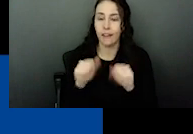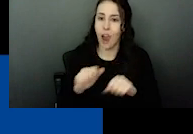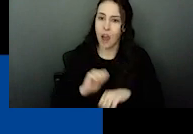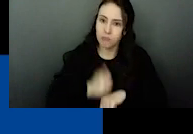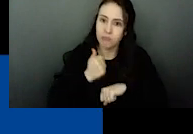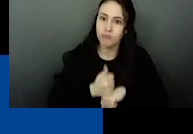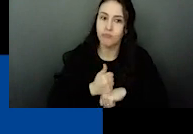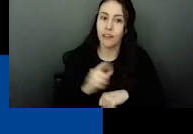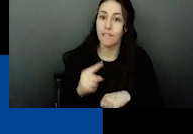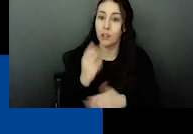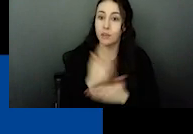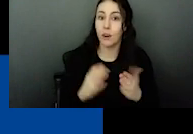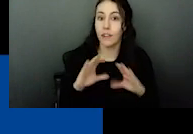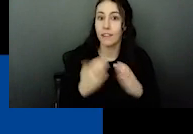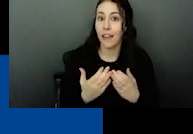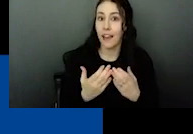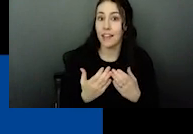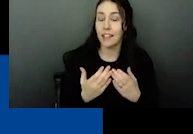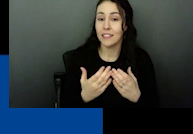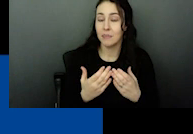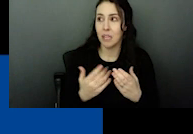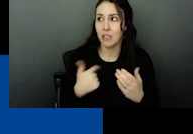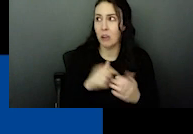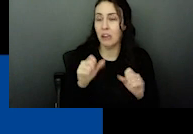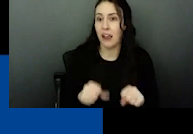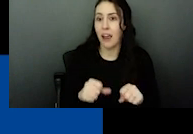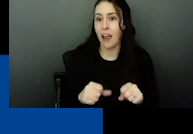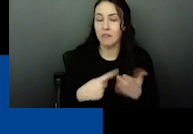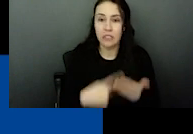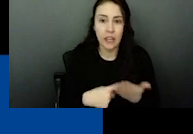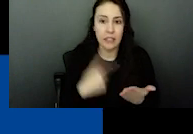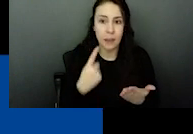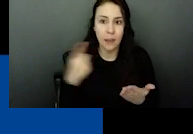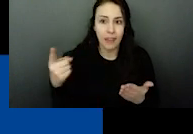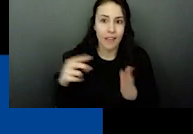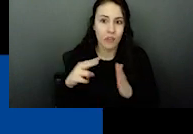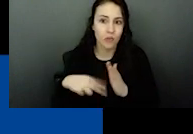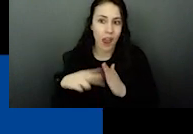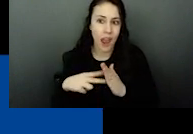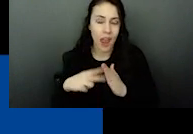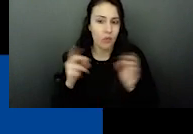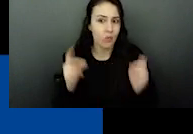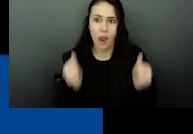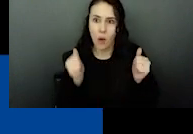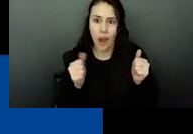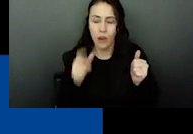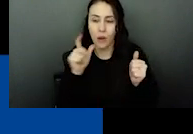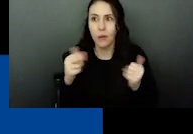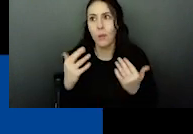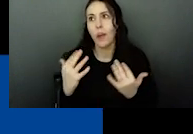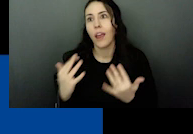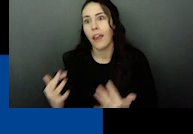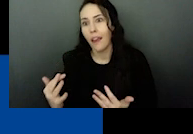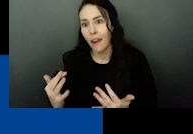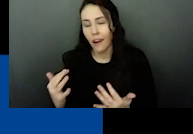because we can be talking about something that they've read right away rather than, you know, kind of waiting and scaffolding until I'm pretty certain